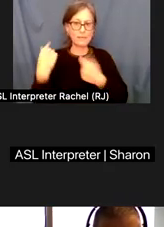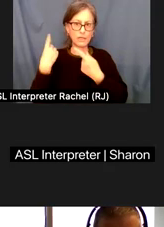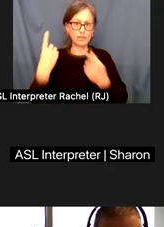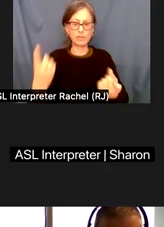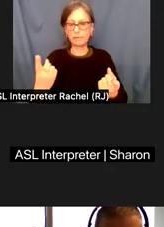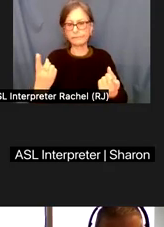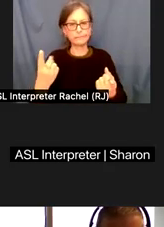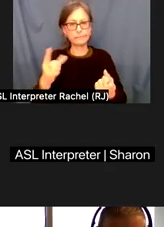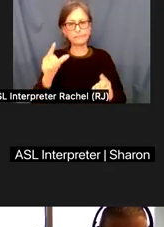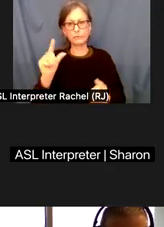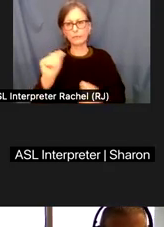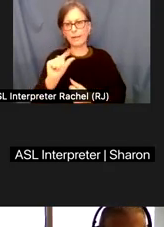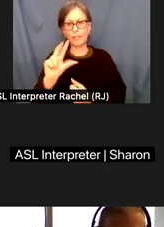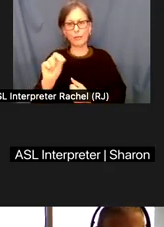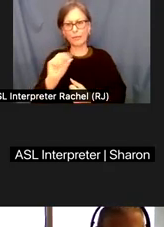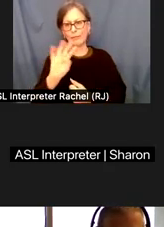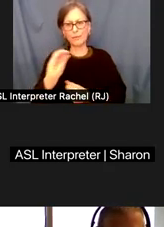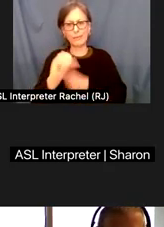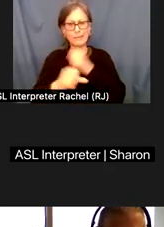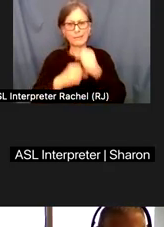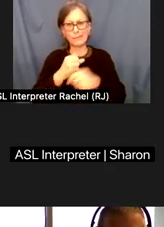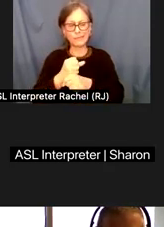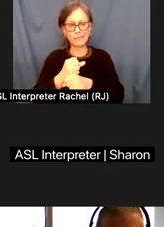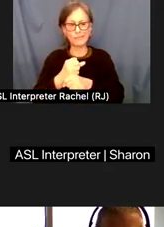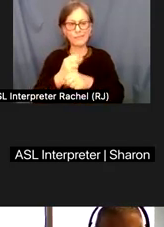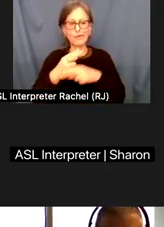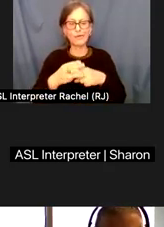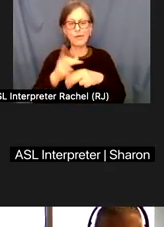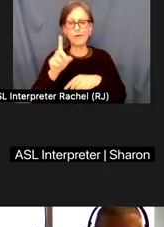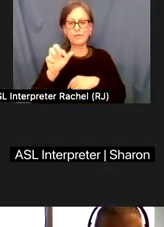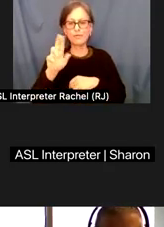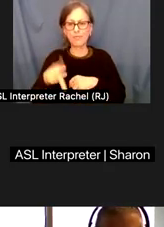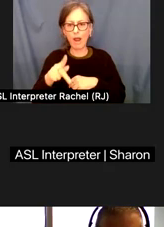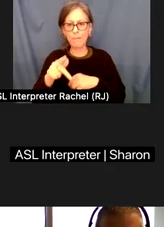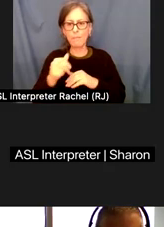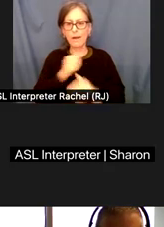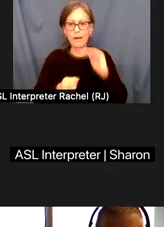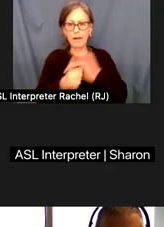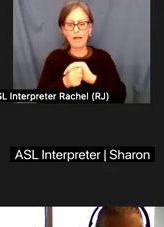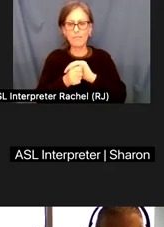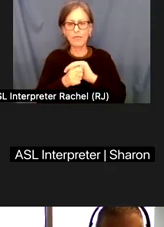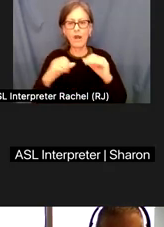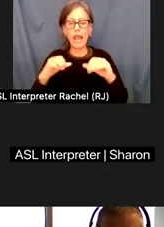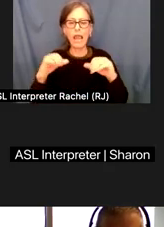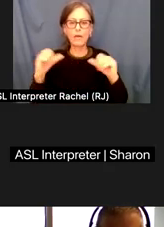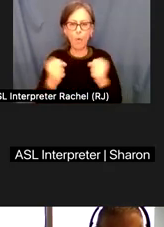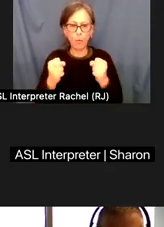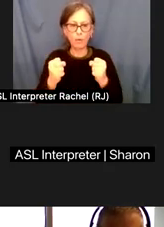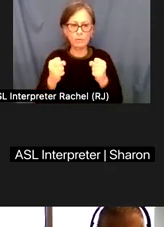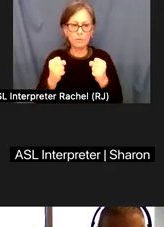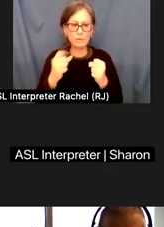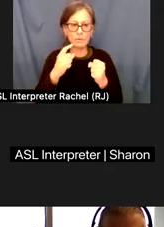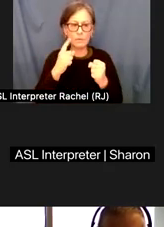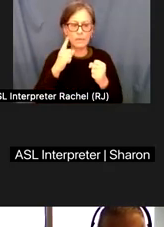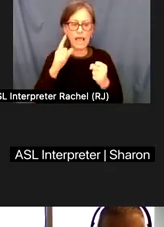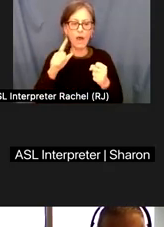decades, is to what we call drop, cover, and hold on. And you'll see lock here, and that refers to what to do for people who